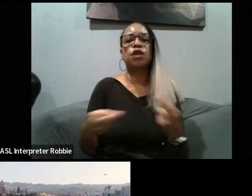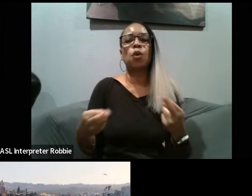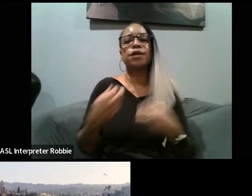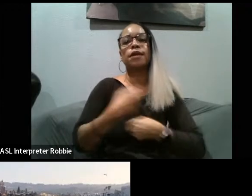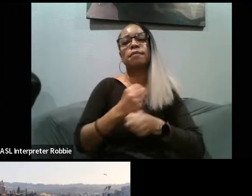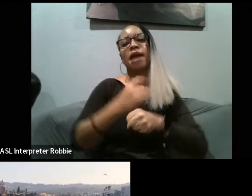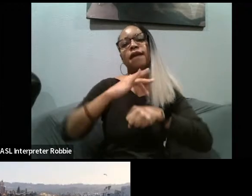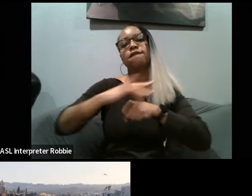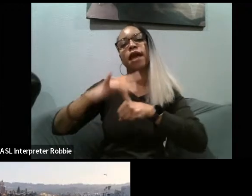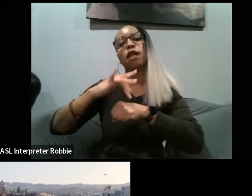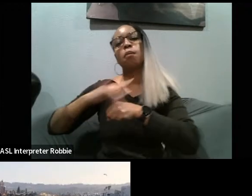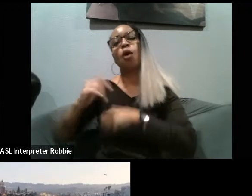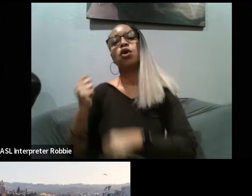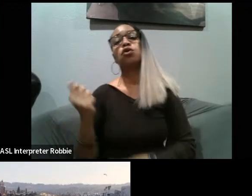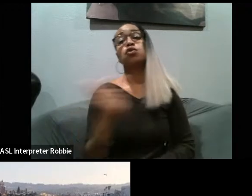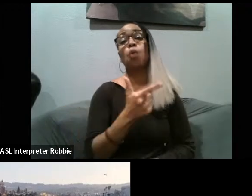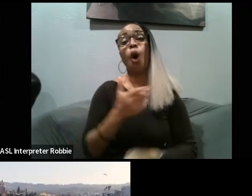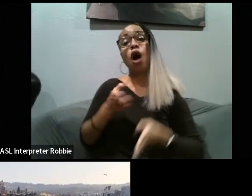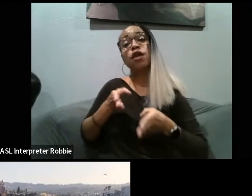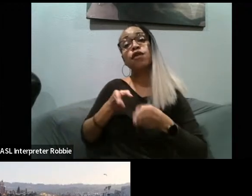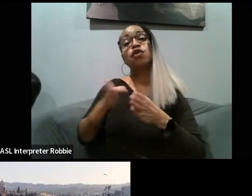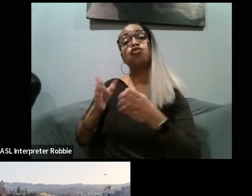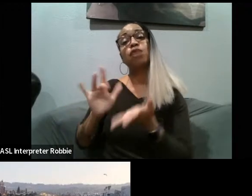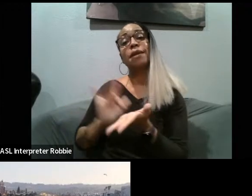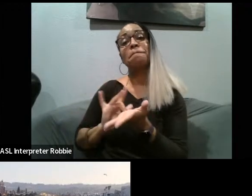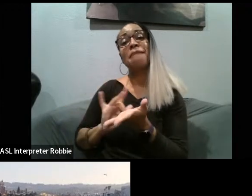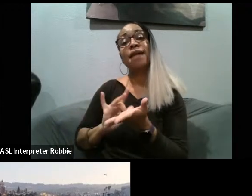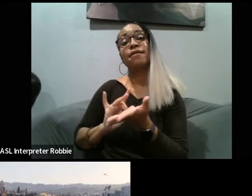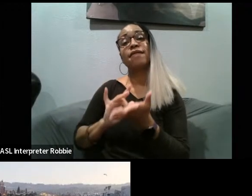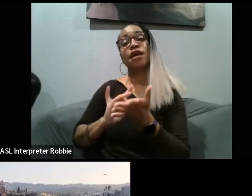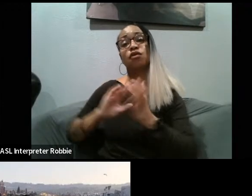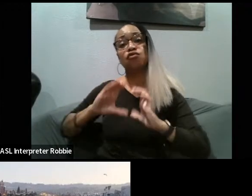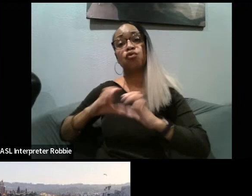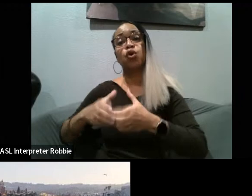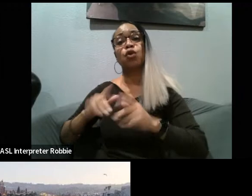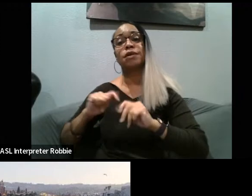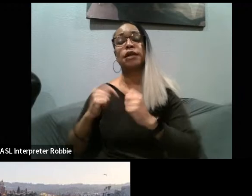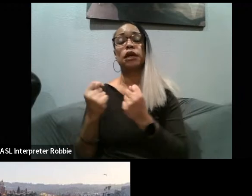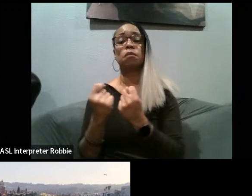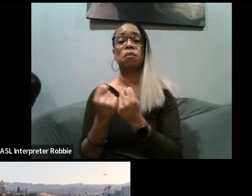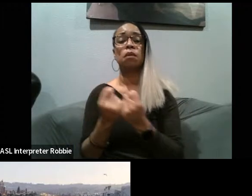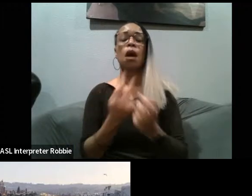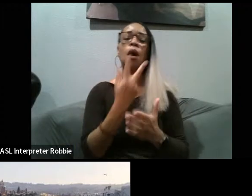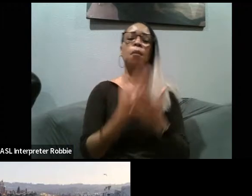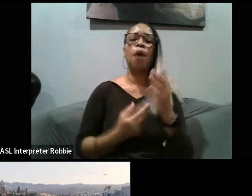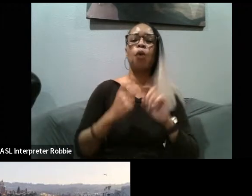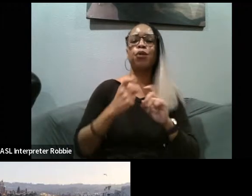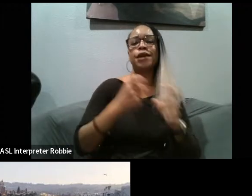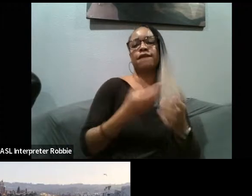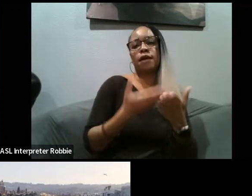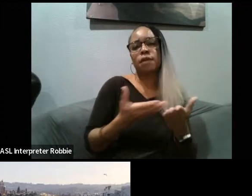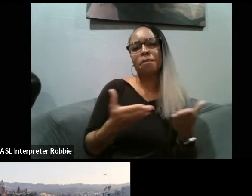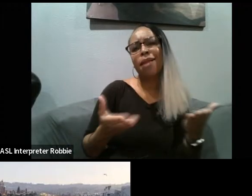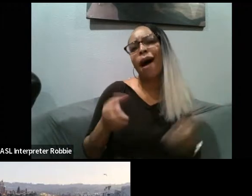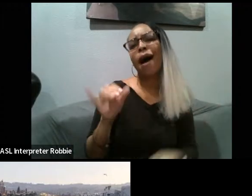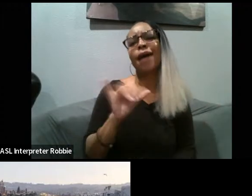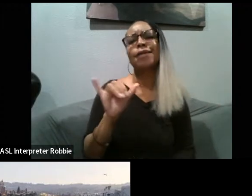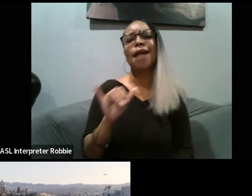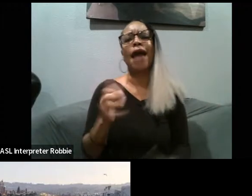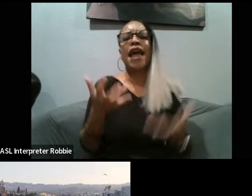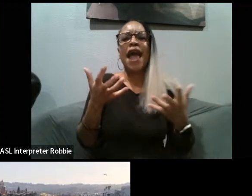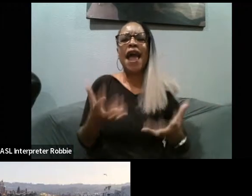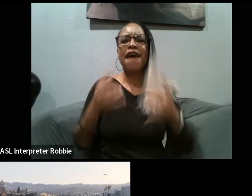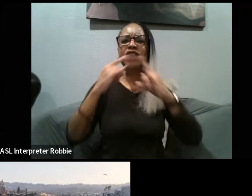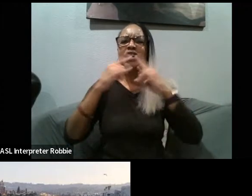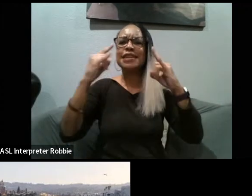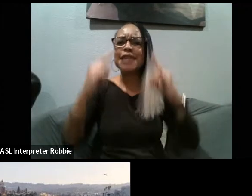to all of the street medicine teams in Alameda County because of the storm. So both in terms of, giving supplies out like heavier duty tents and things